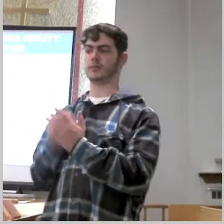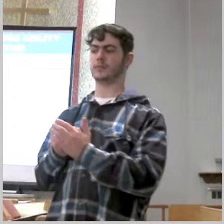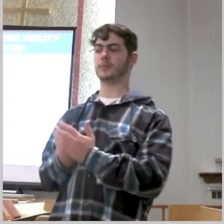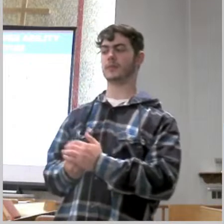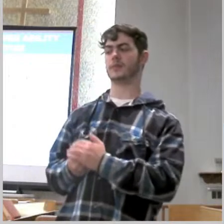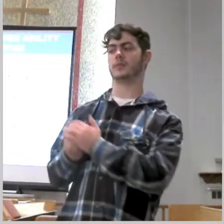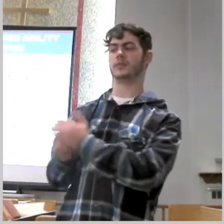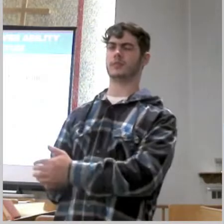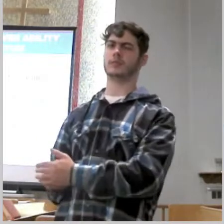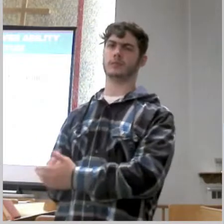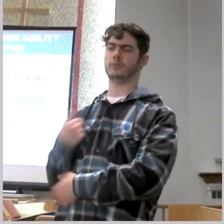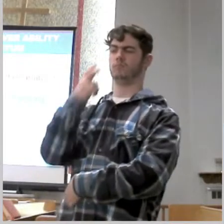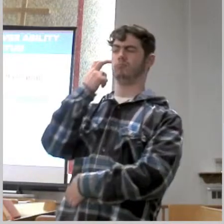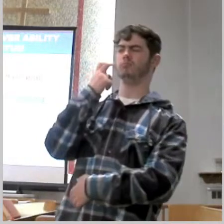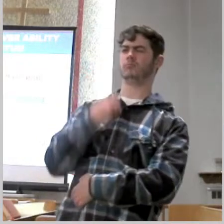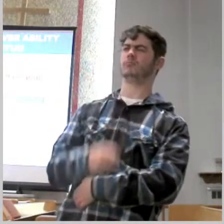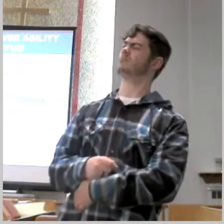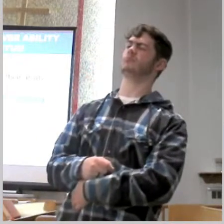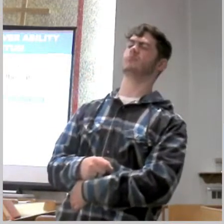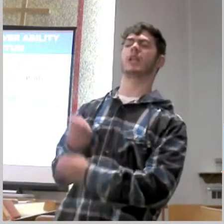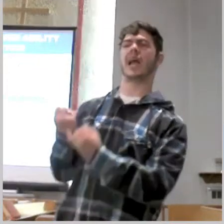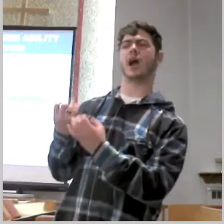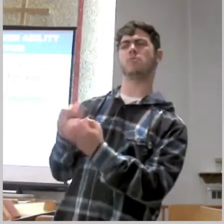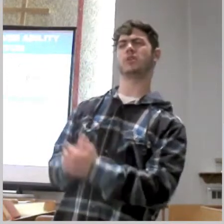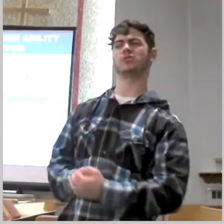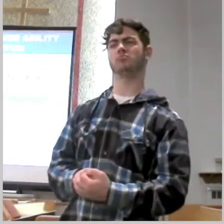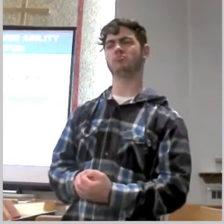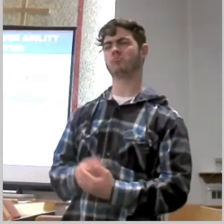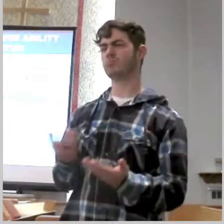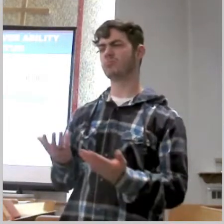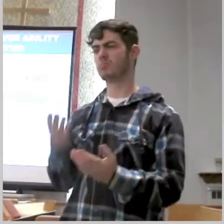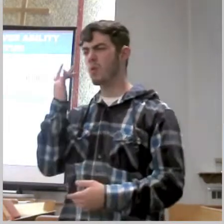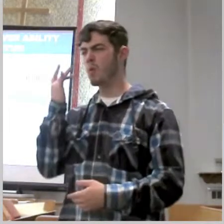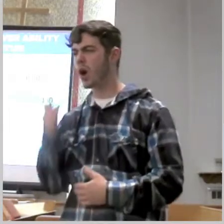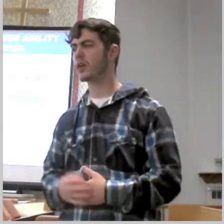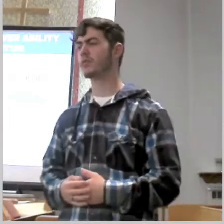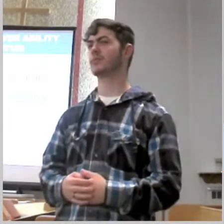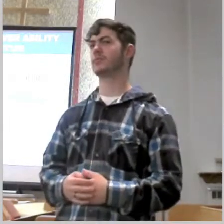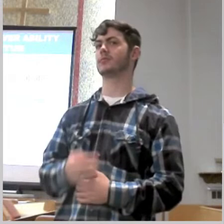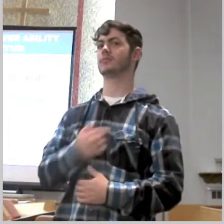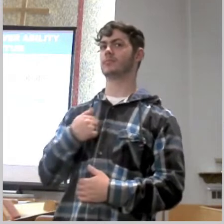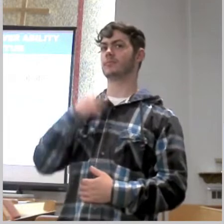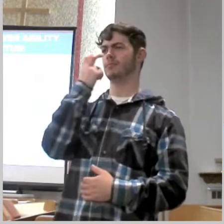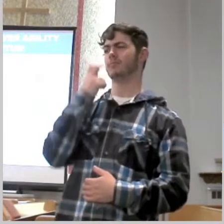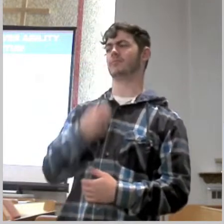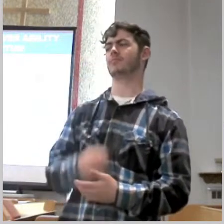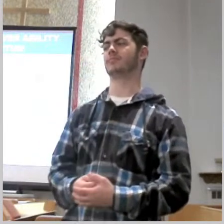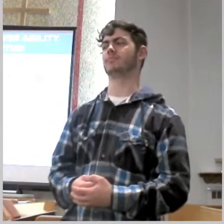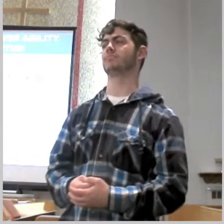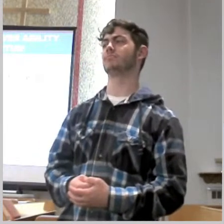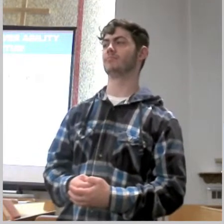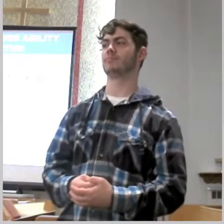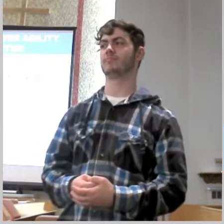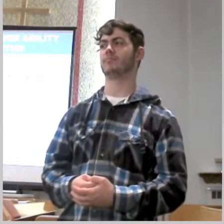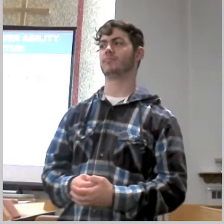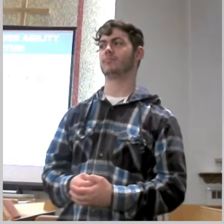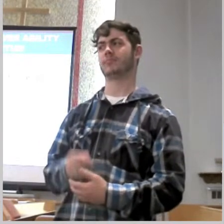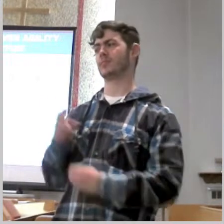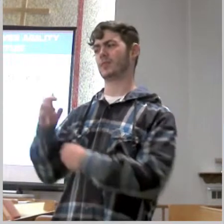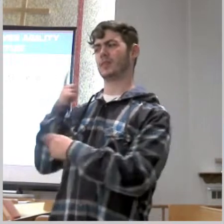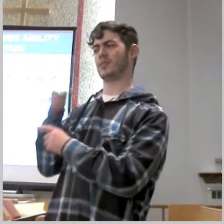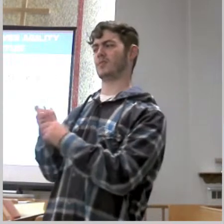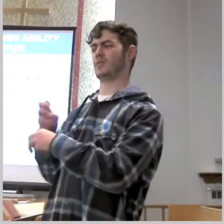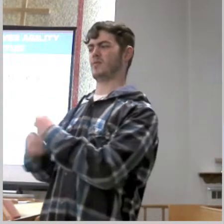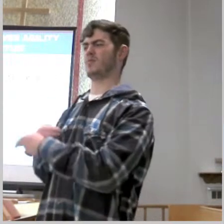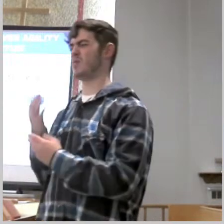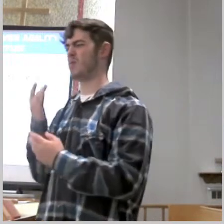like, why? What? How much? And we start getting suspicious. Is this a scam? What do you want